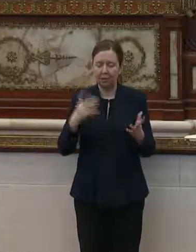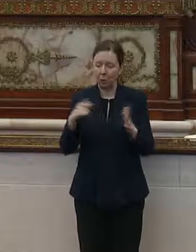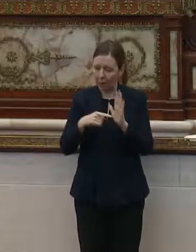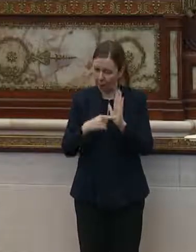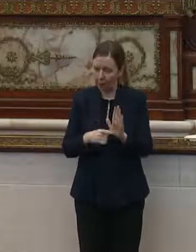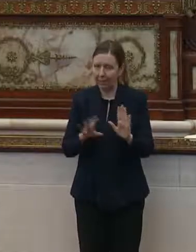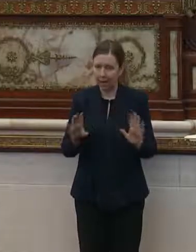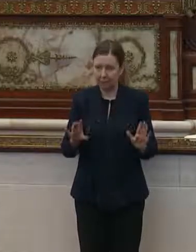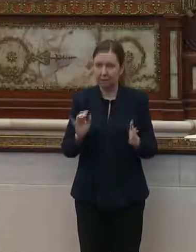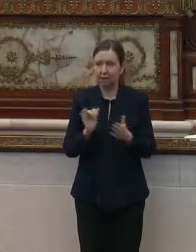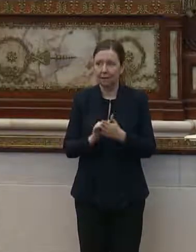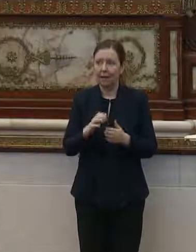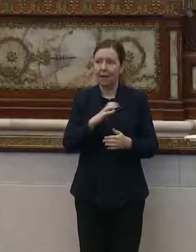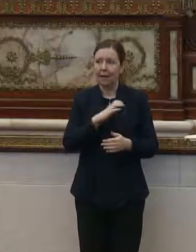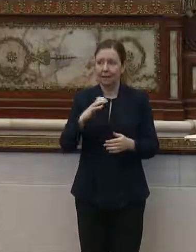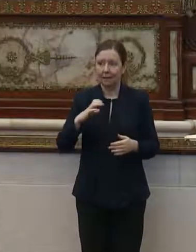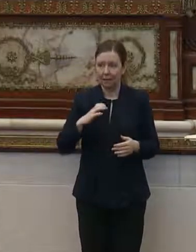out that